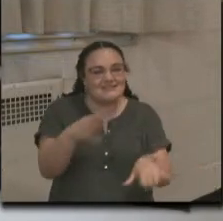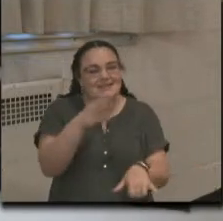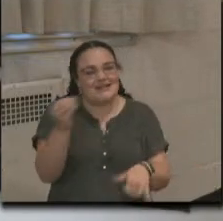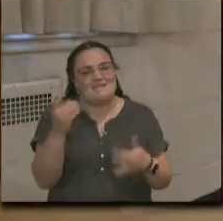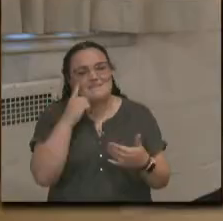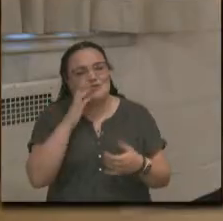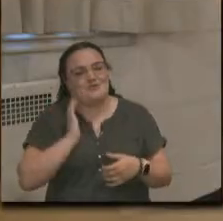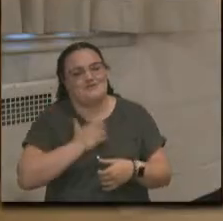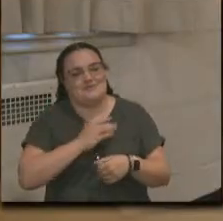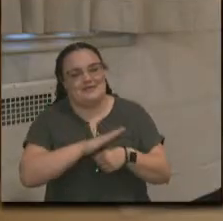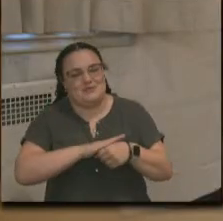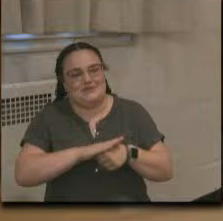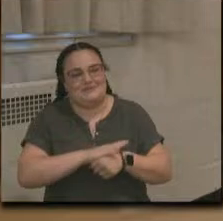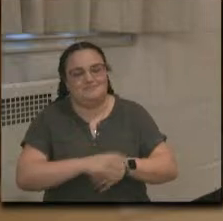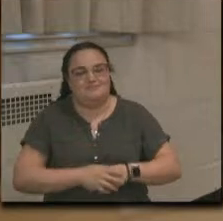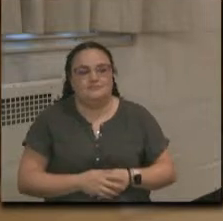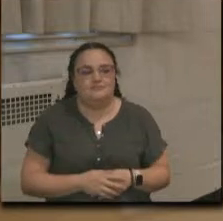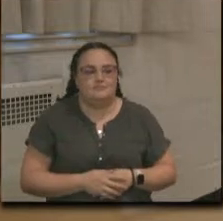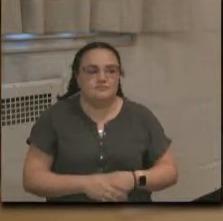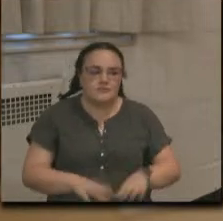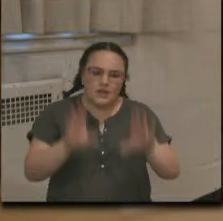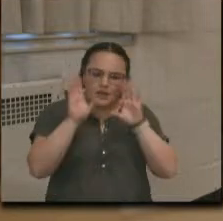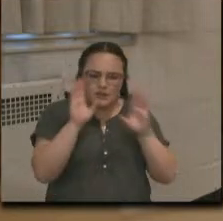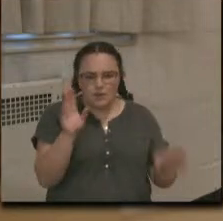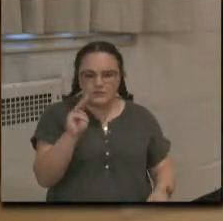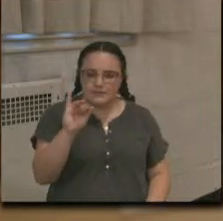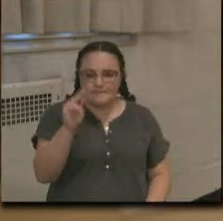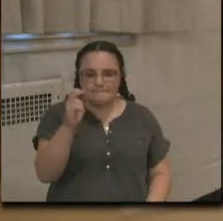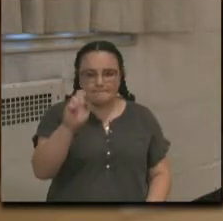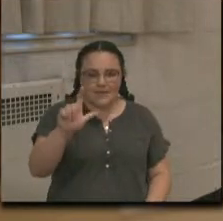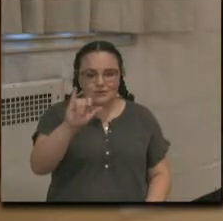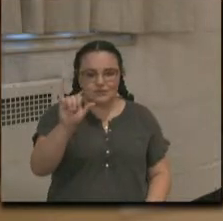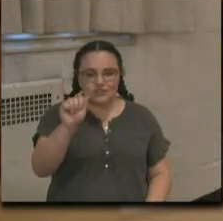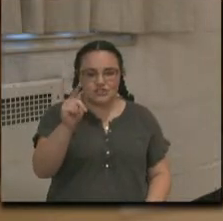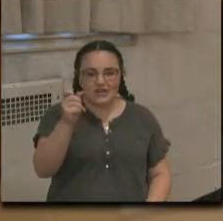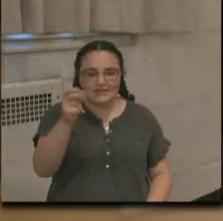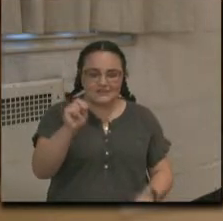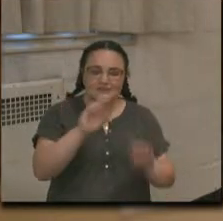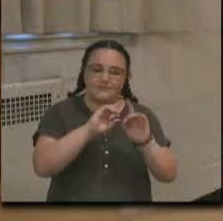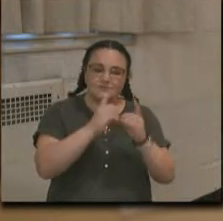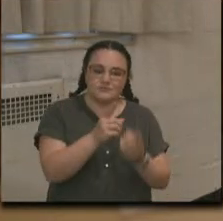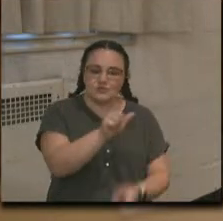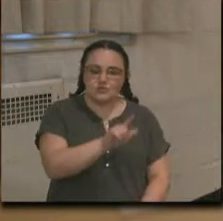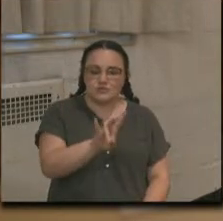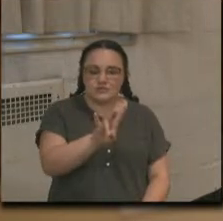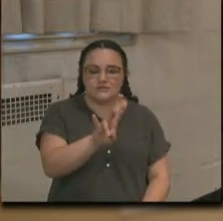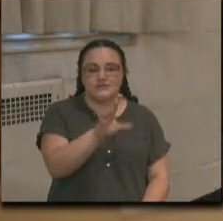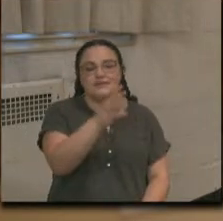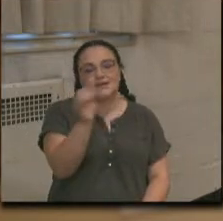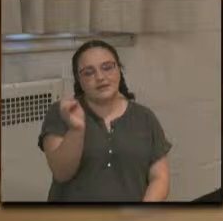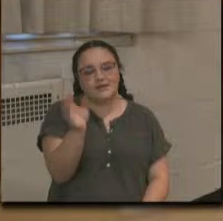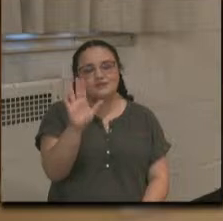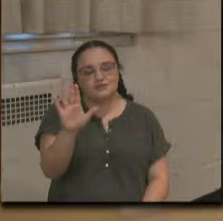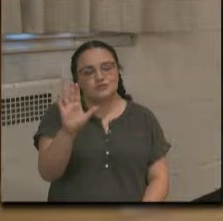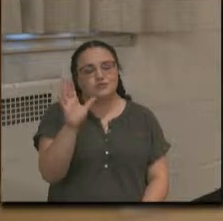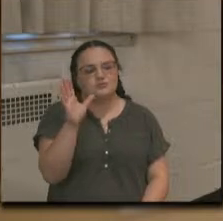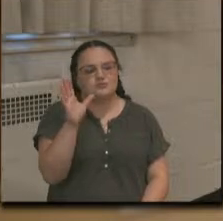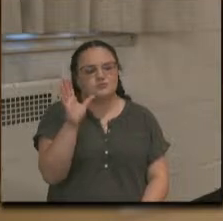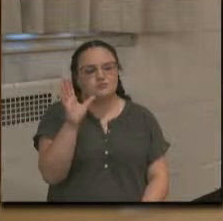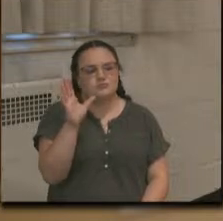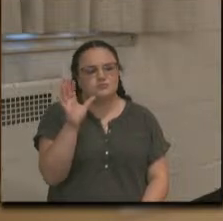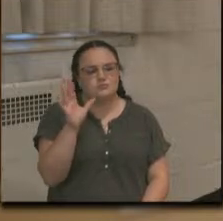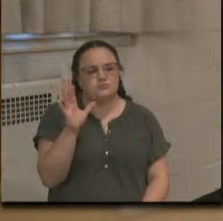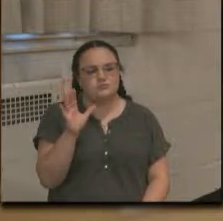county. Hello. It's Michael Jackson, Senator from District 27, also your current chair of the Prince George's